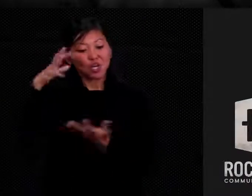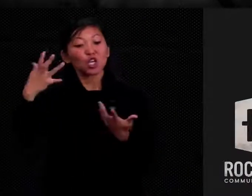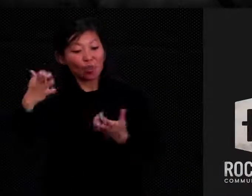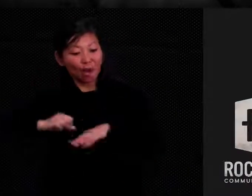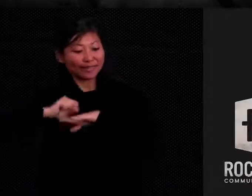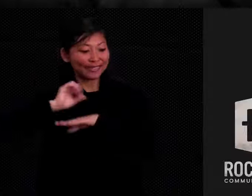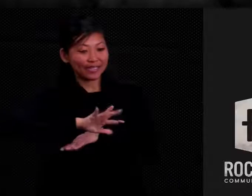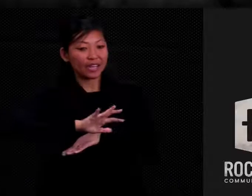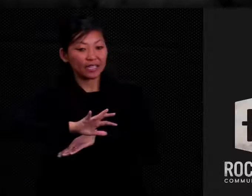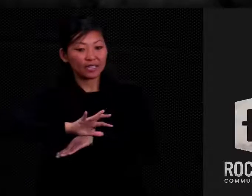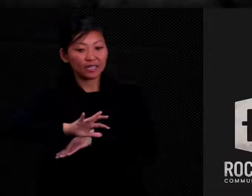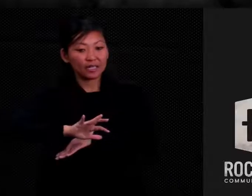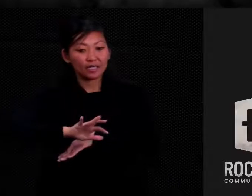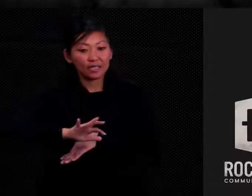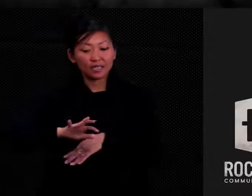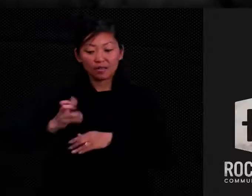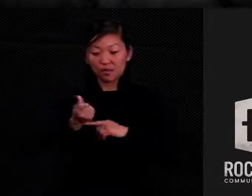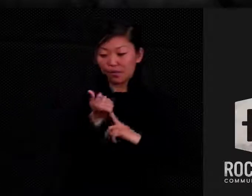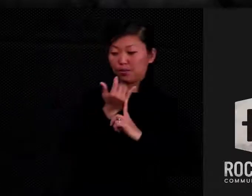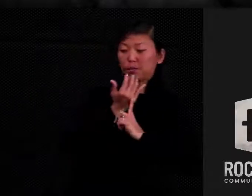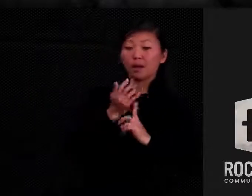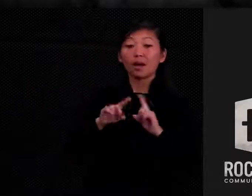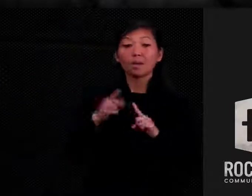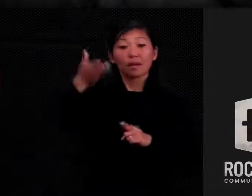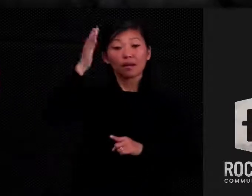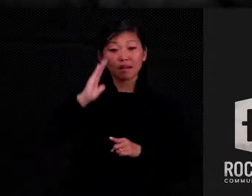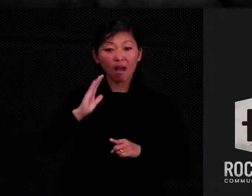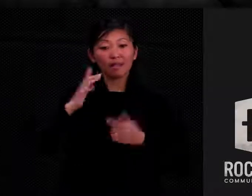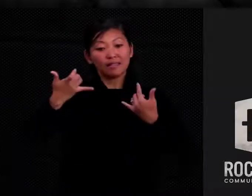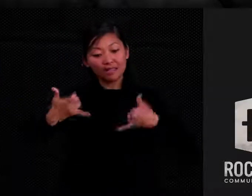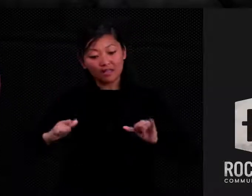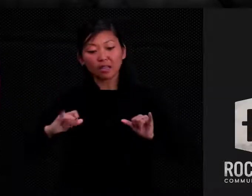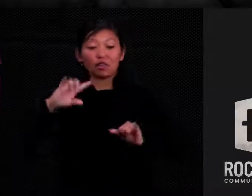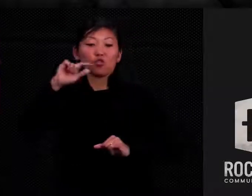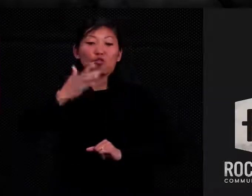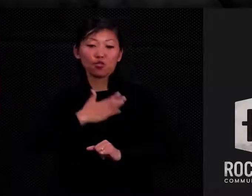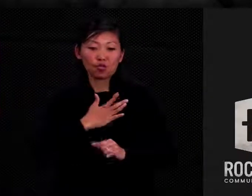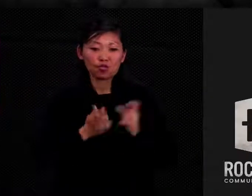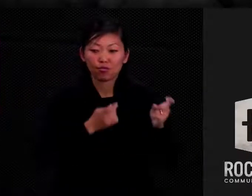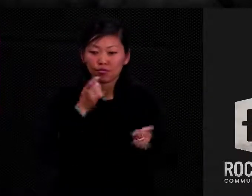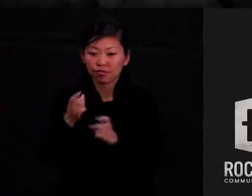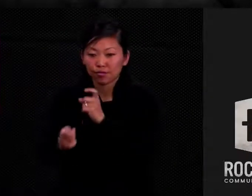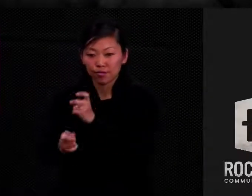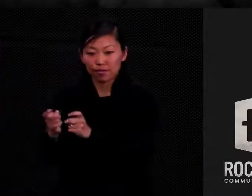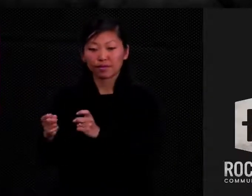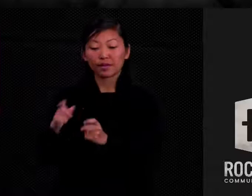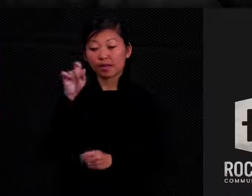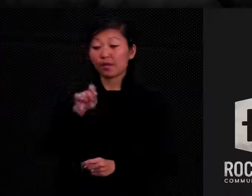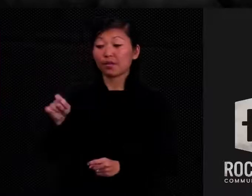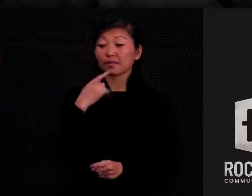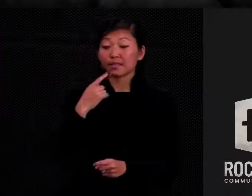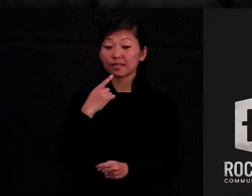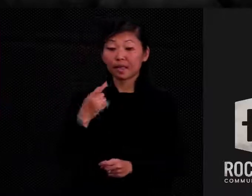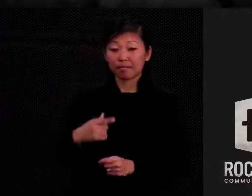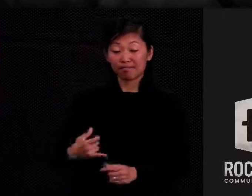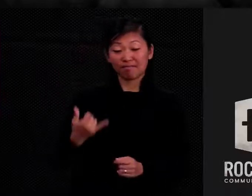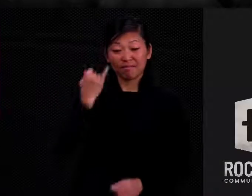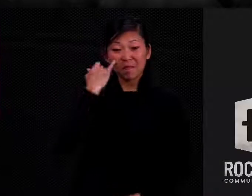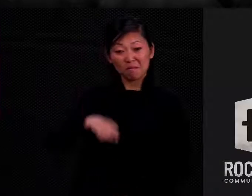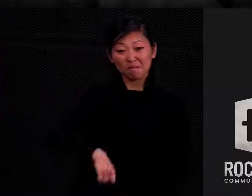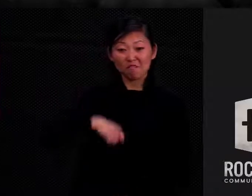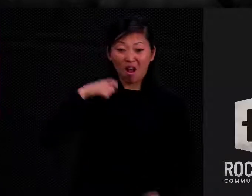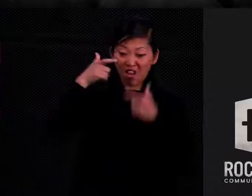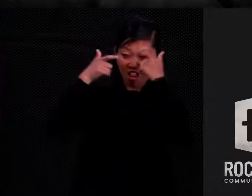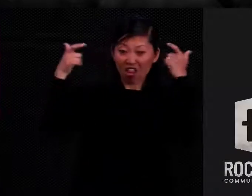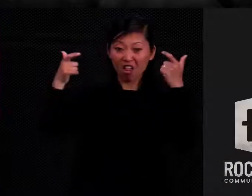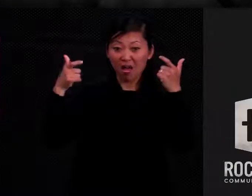us? But he gives more grace. Therefore it says, God opposes the proud,